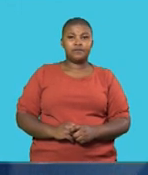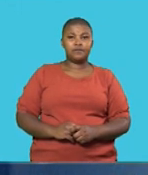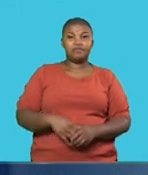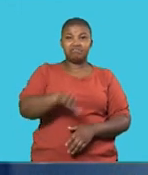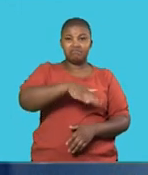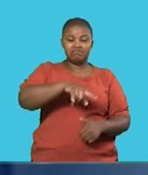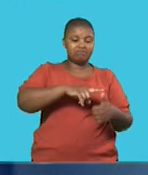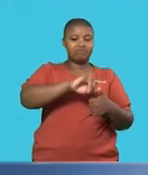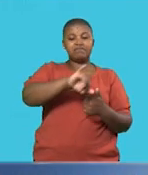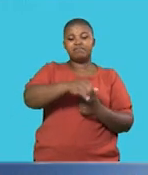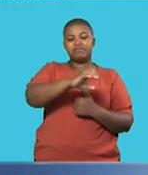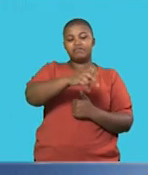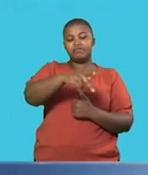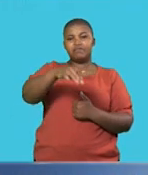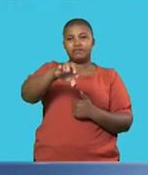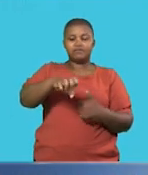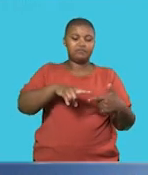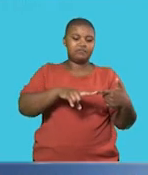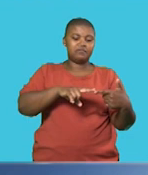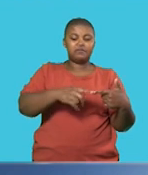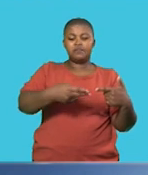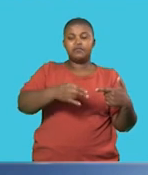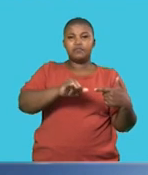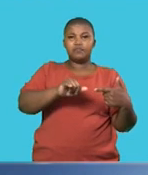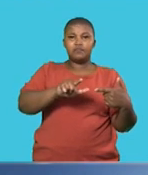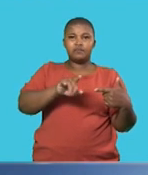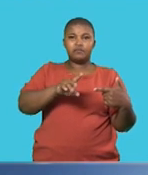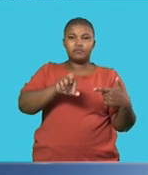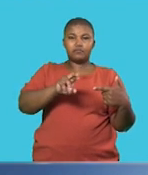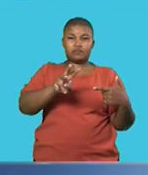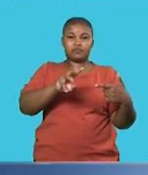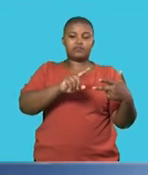Hillbrow, and then that's Rudeport.